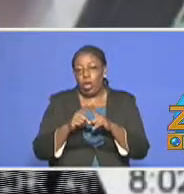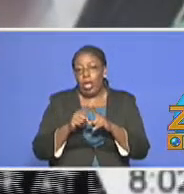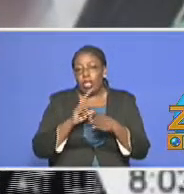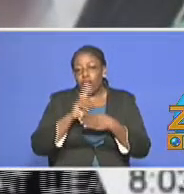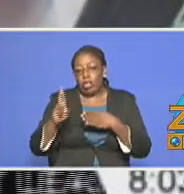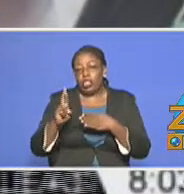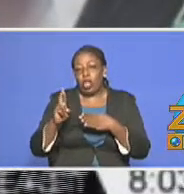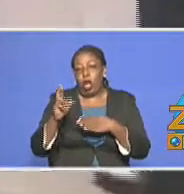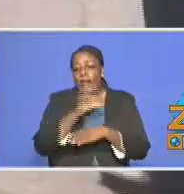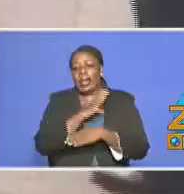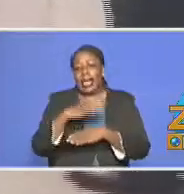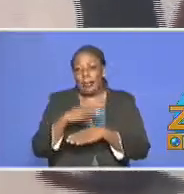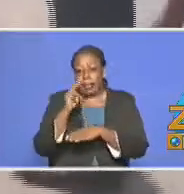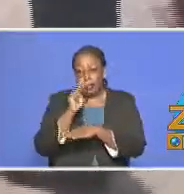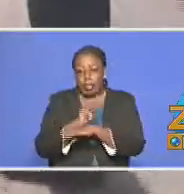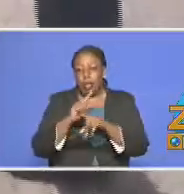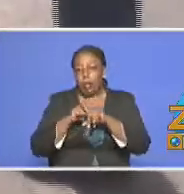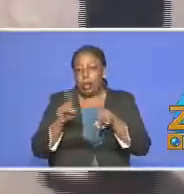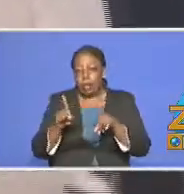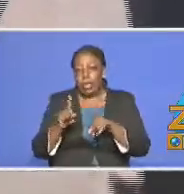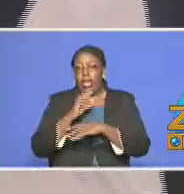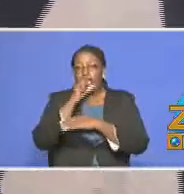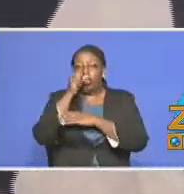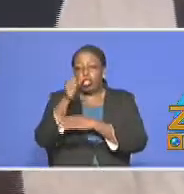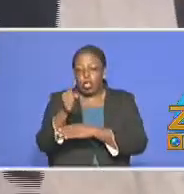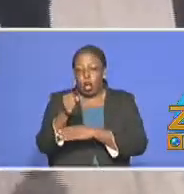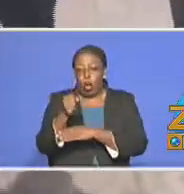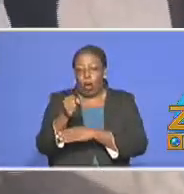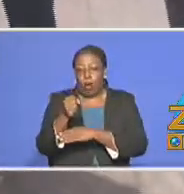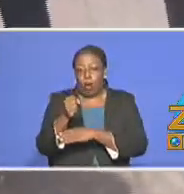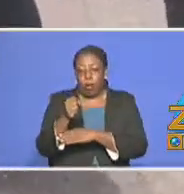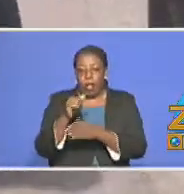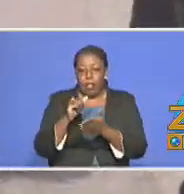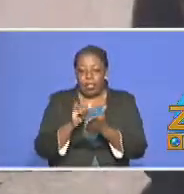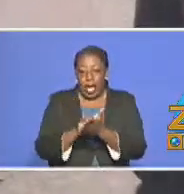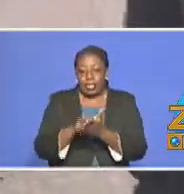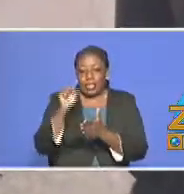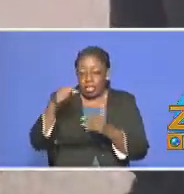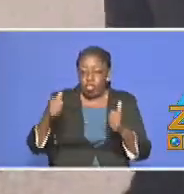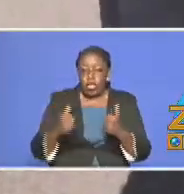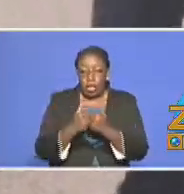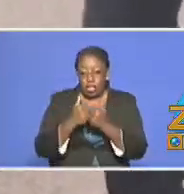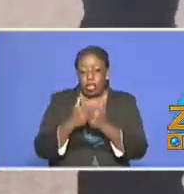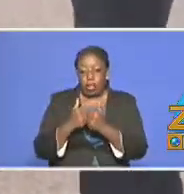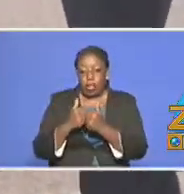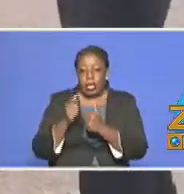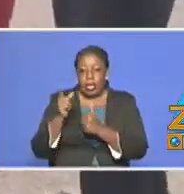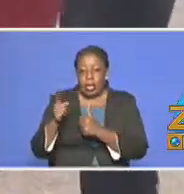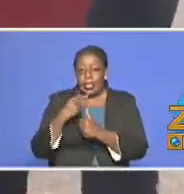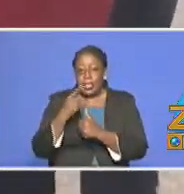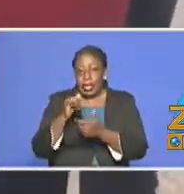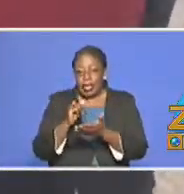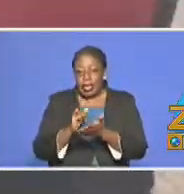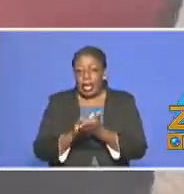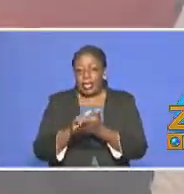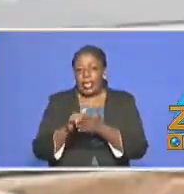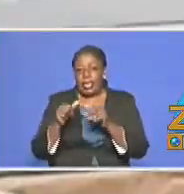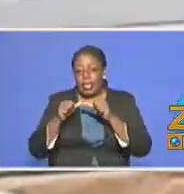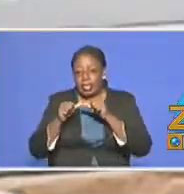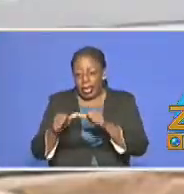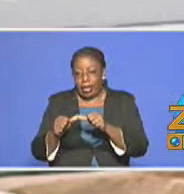a cabinet minister. But he assures that despite such challenges, he aligns himself to just one